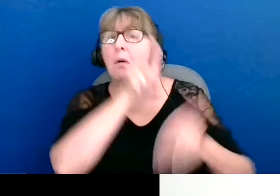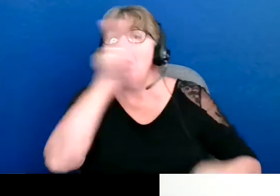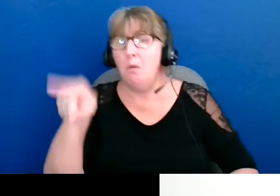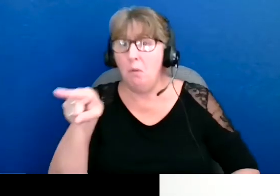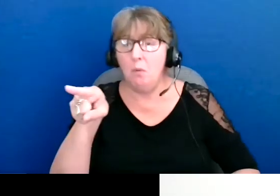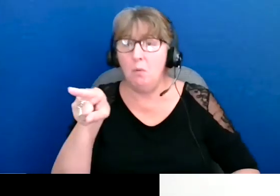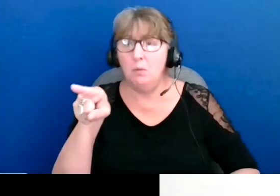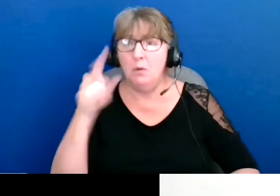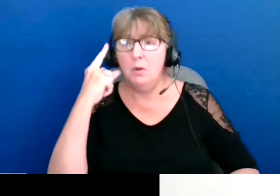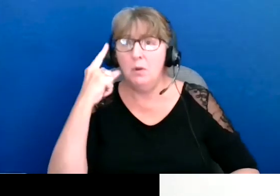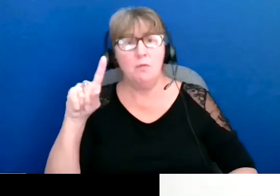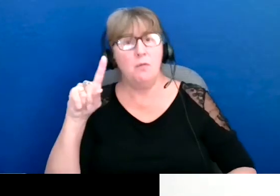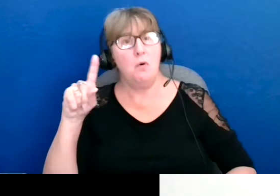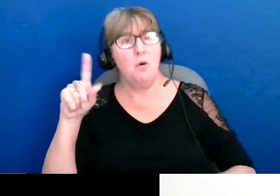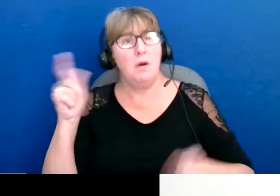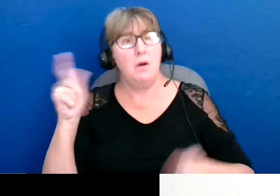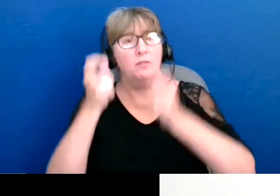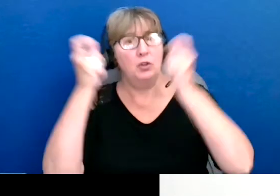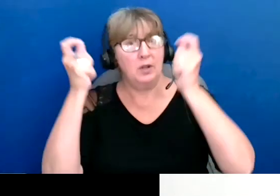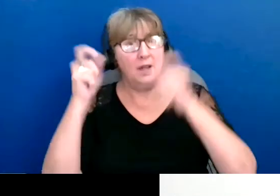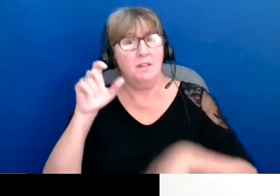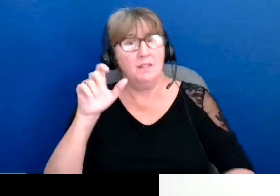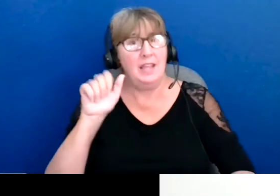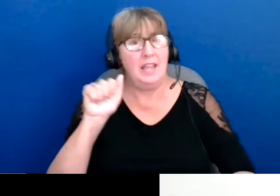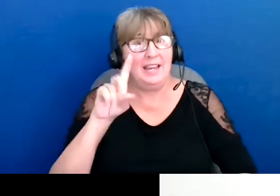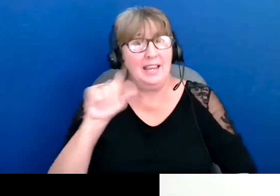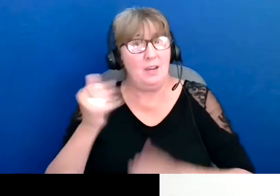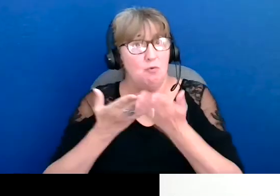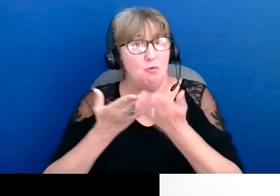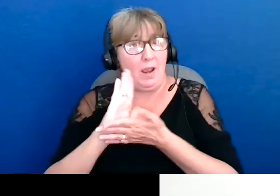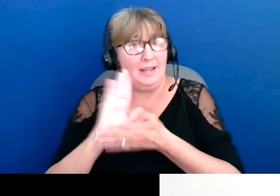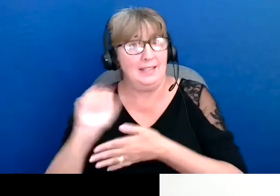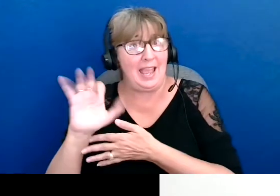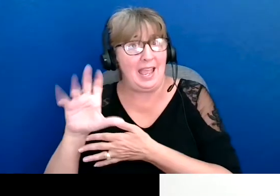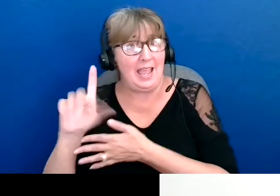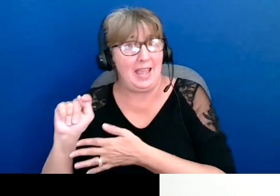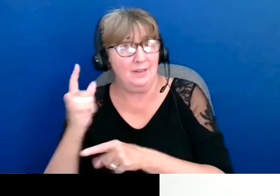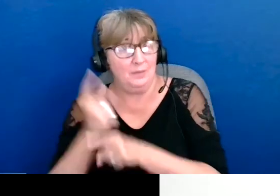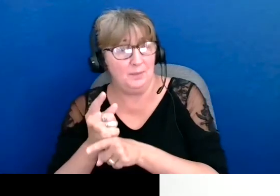think, inaugurate the anniversary of the Disability Rights Act.